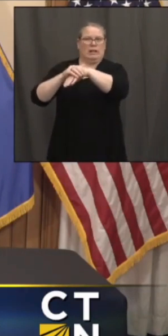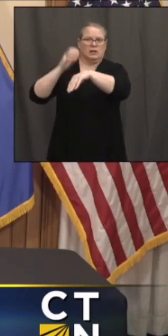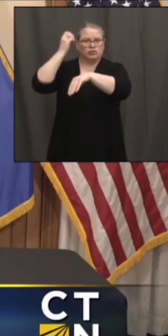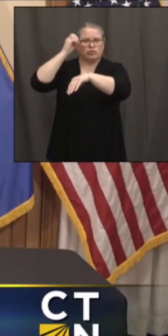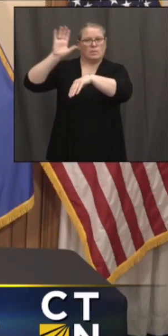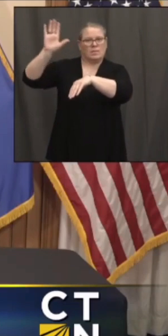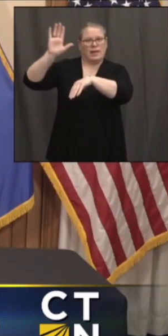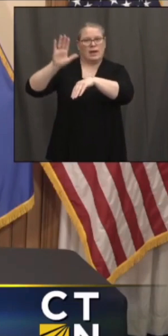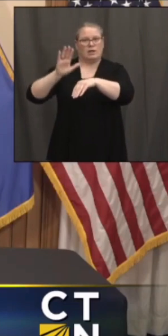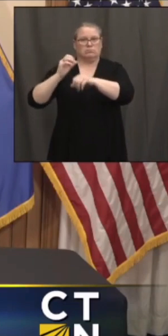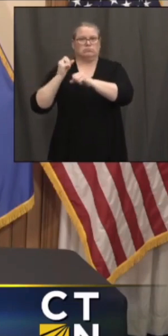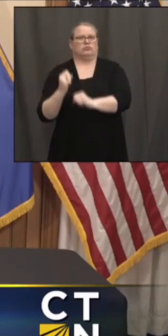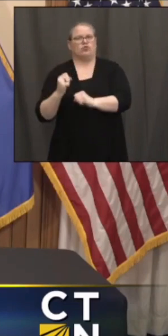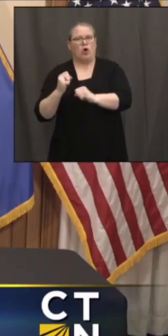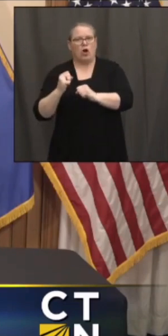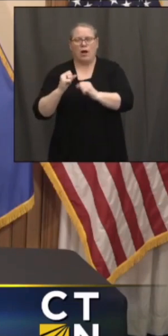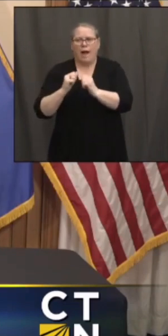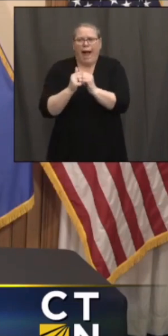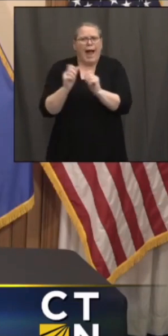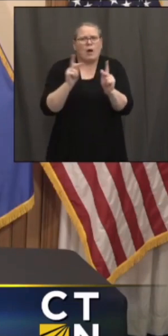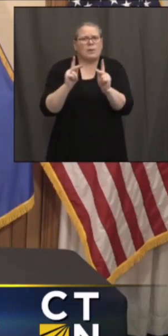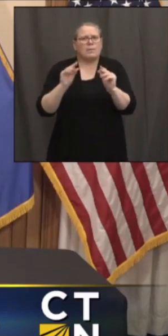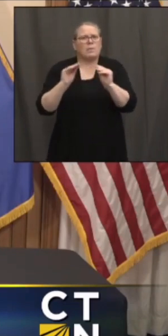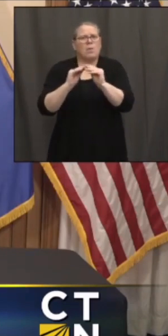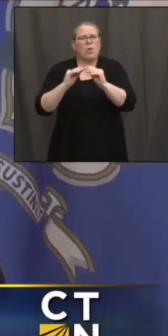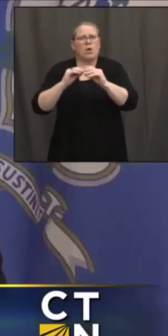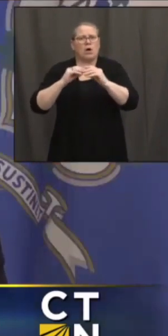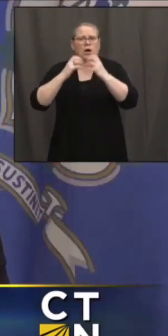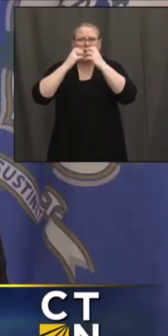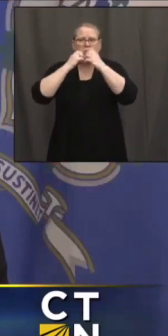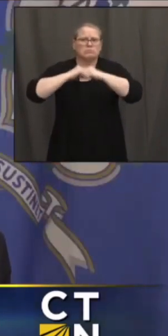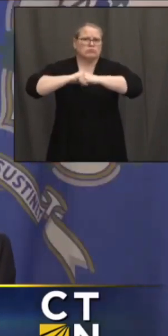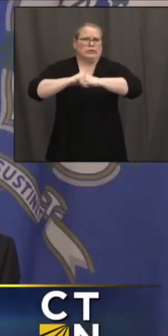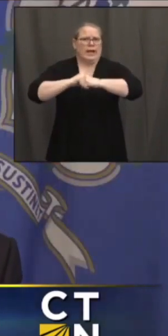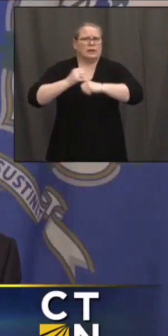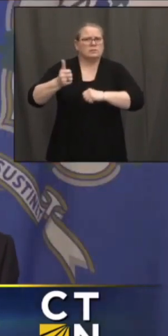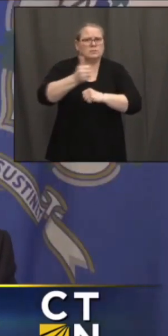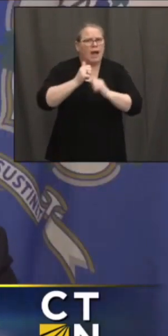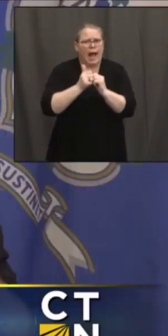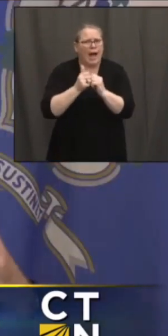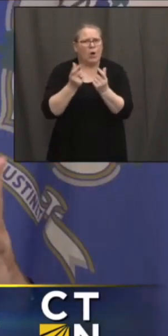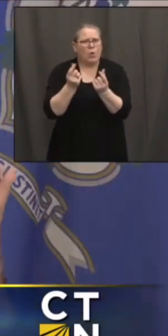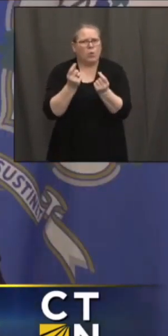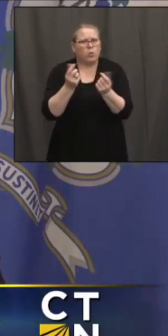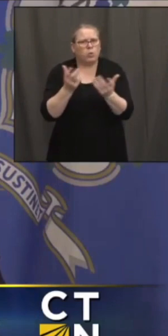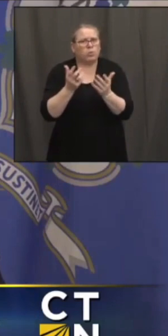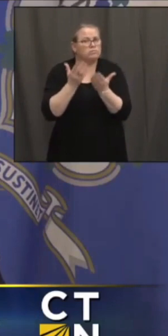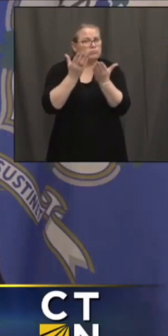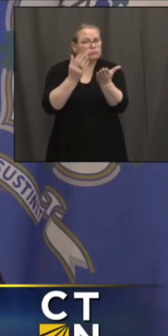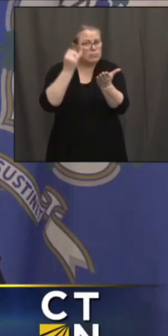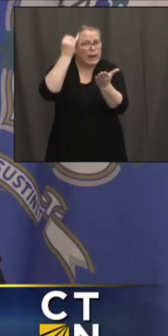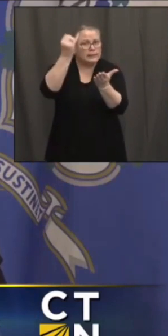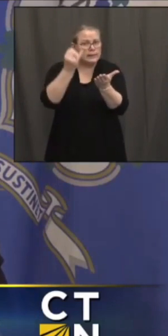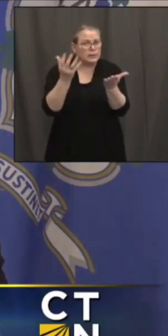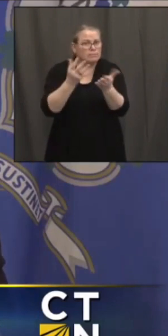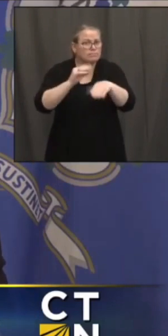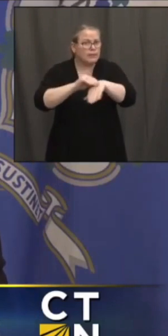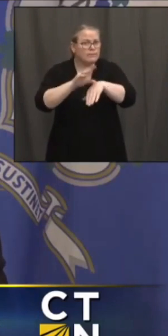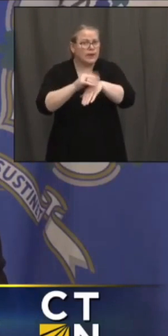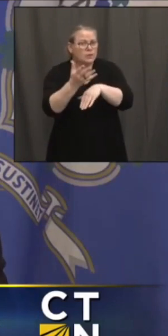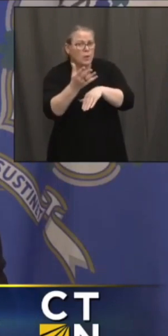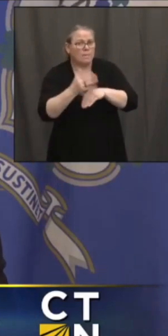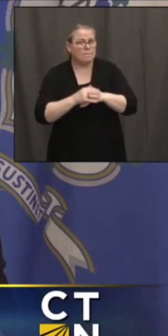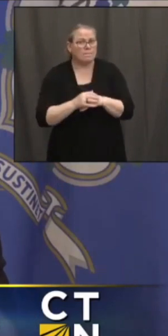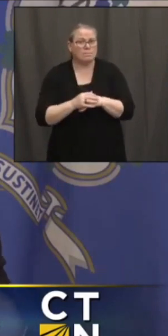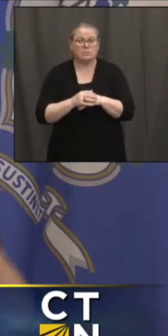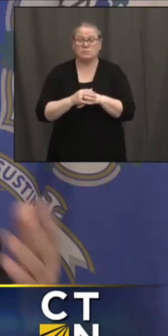along? I think more of the same, just double down. I think the more you limit your coterie of folks